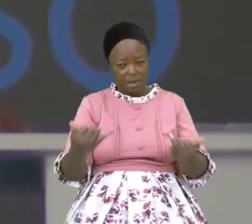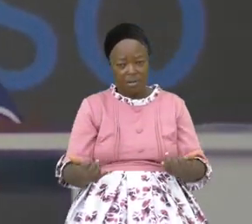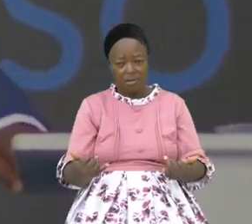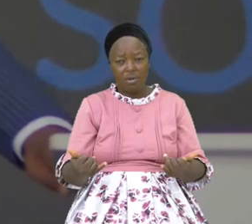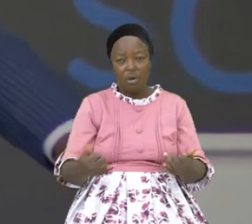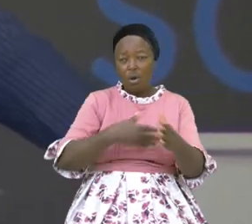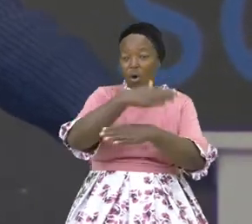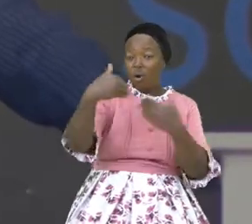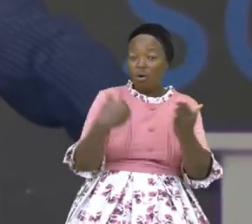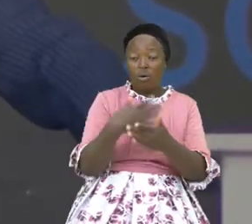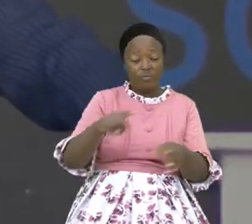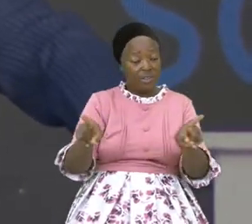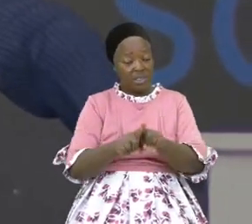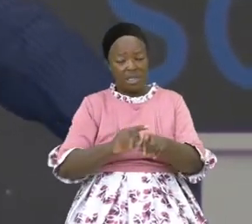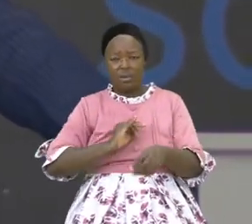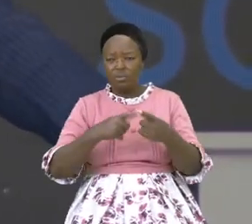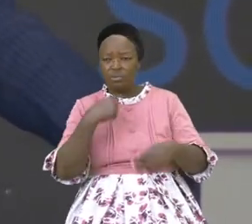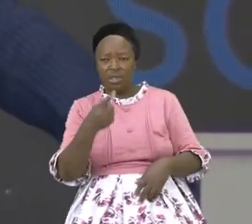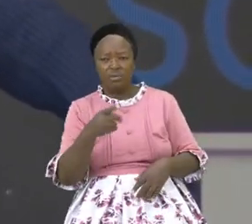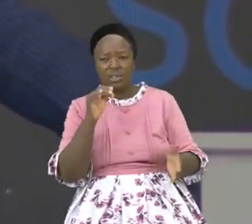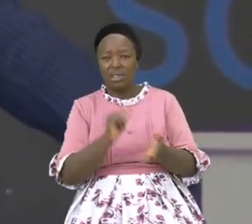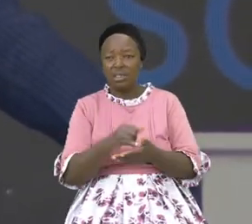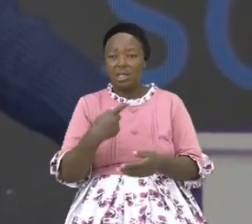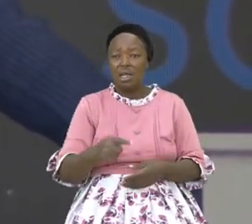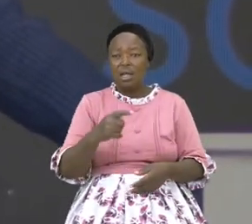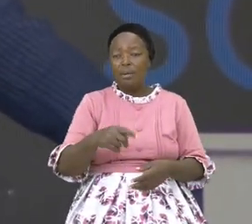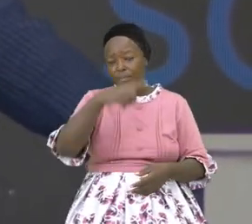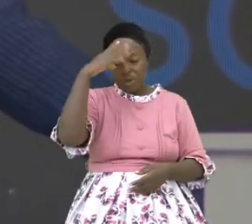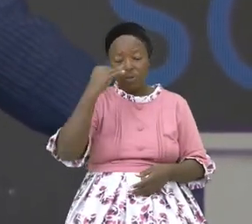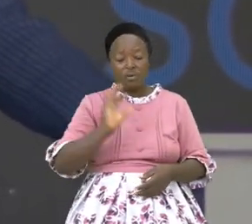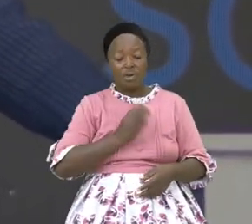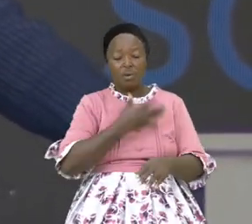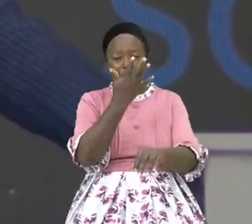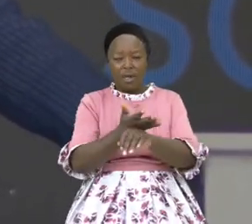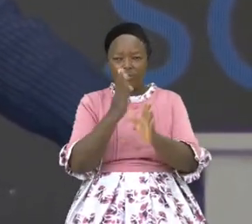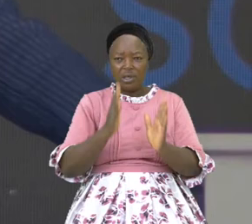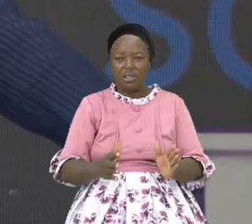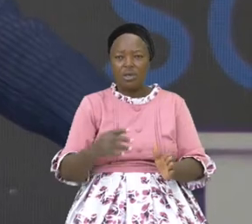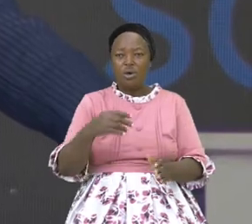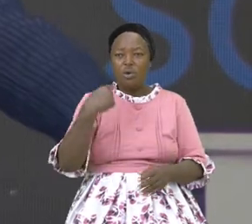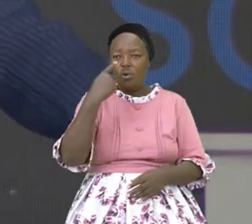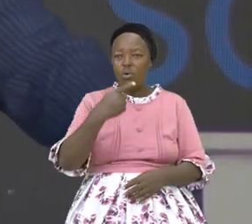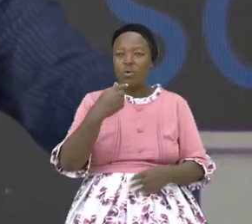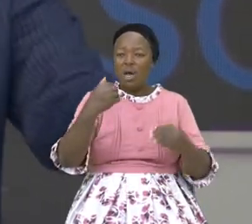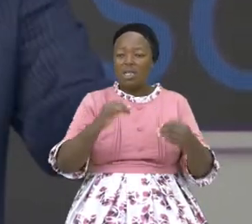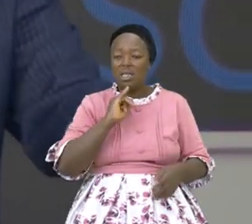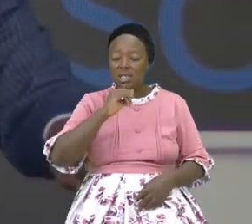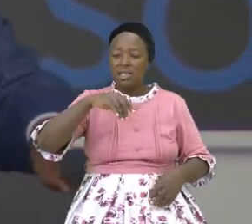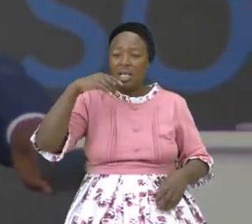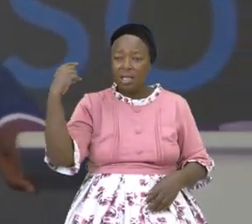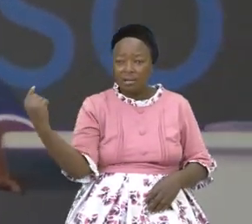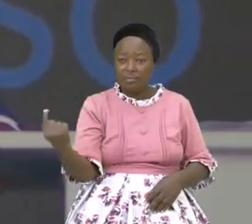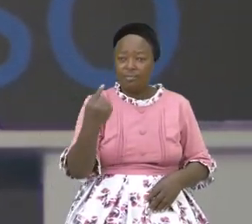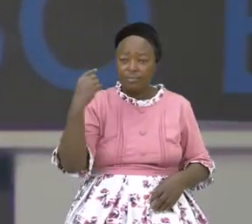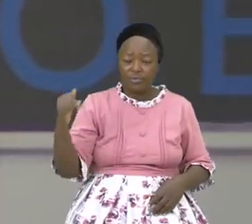the same, I want to assure you, because of our advocate, who abides ever faithful. That promise